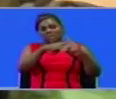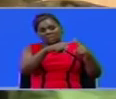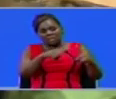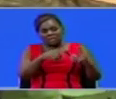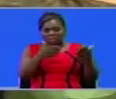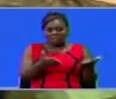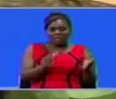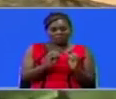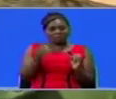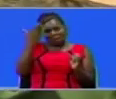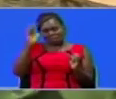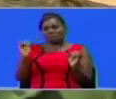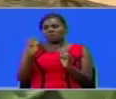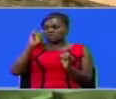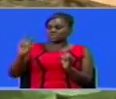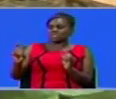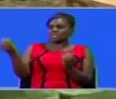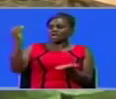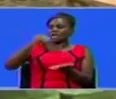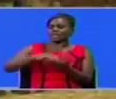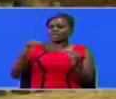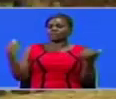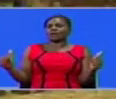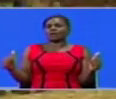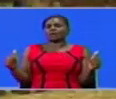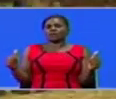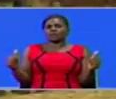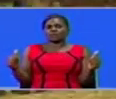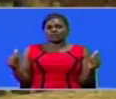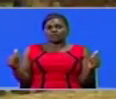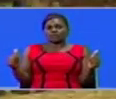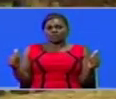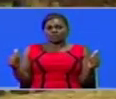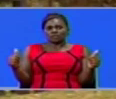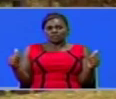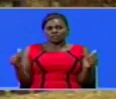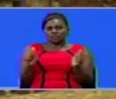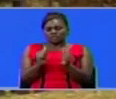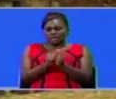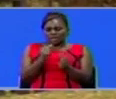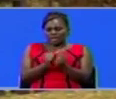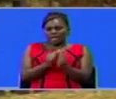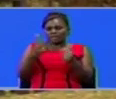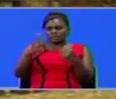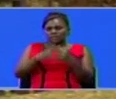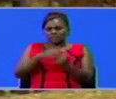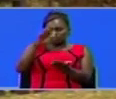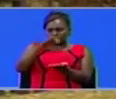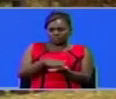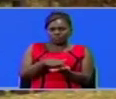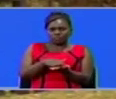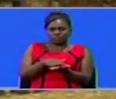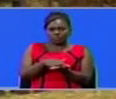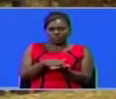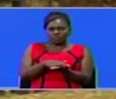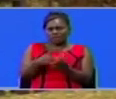kama wako. We have never seen them. Tangu. The lodge that has a staff of 19 employees has scaled down its number to